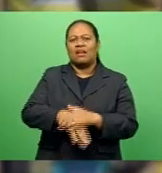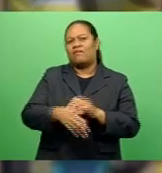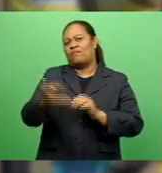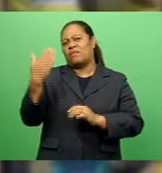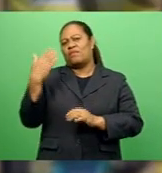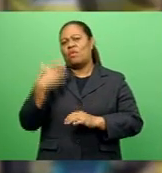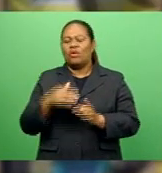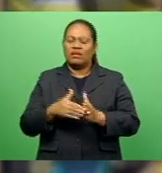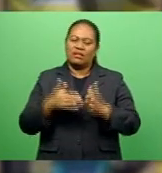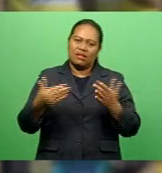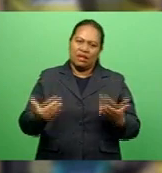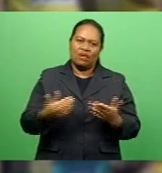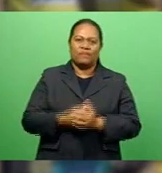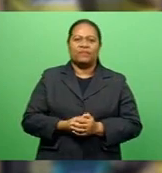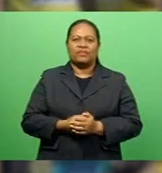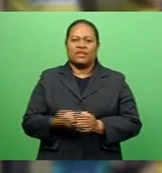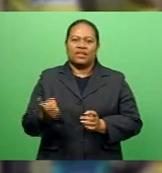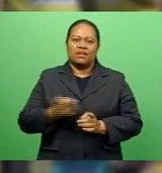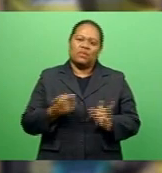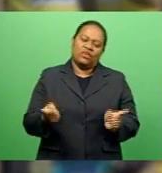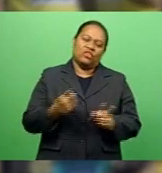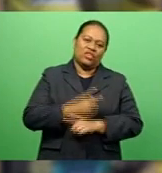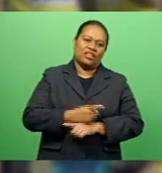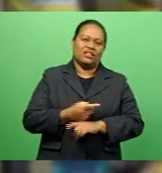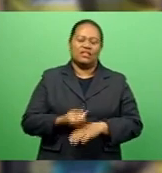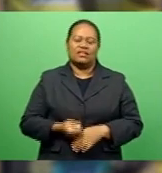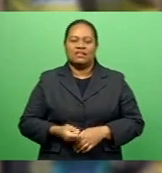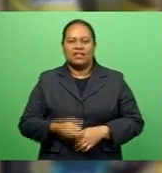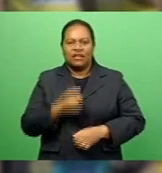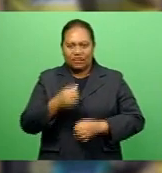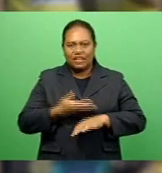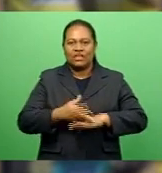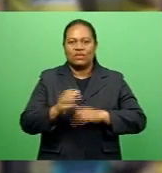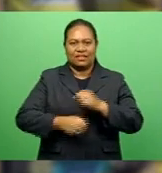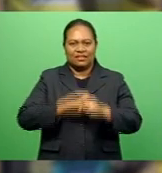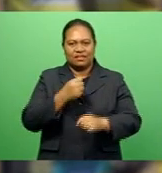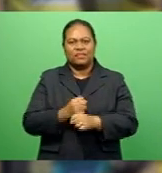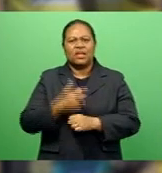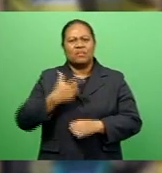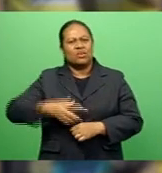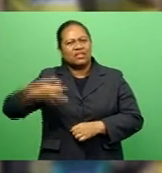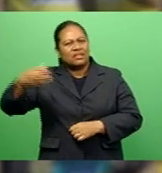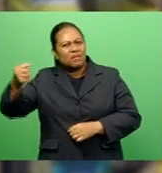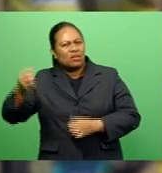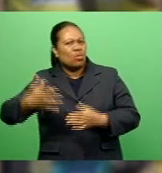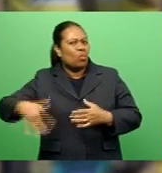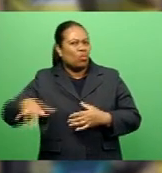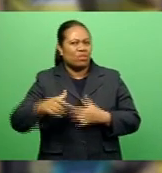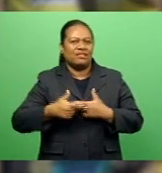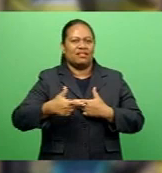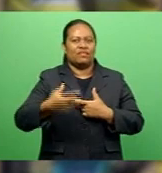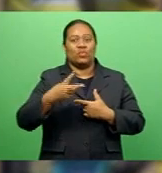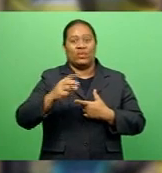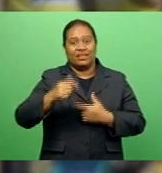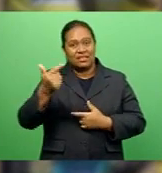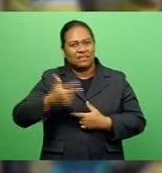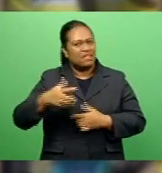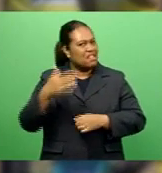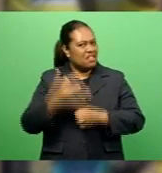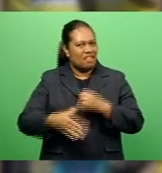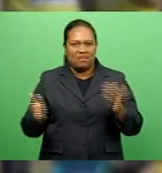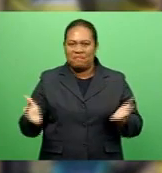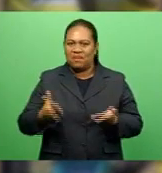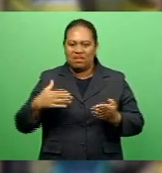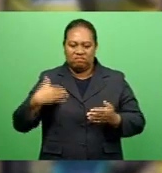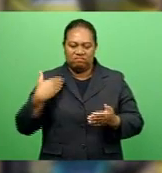turning a new leaf in the Digicel Premier League this season. After being suspended from playing at all levels of football in 2017,